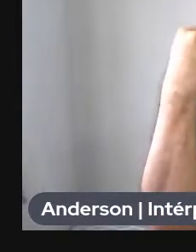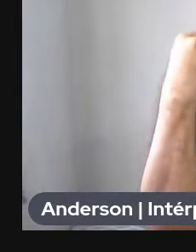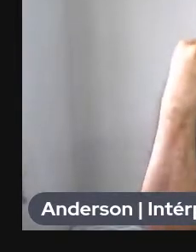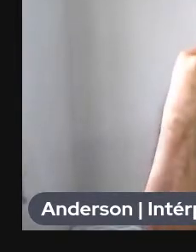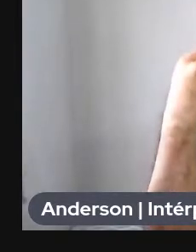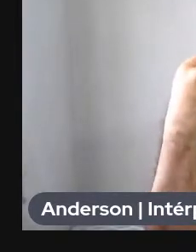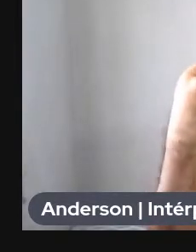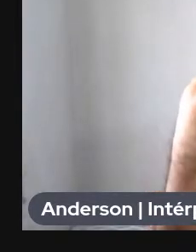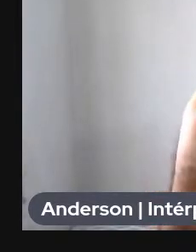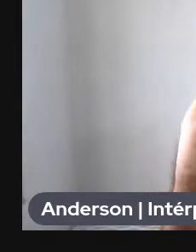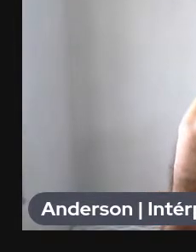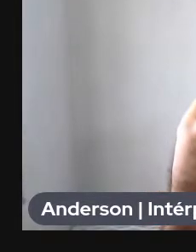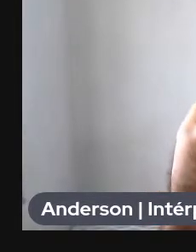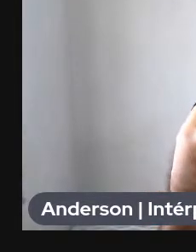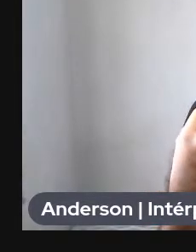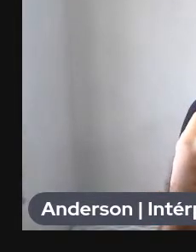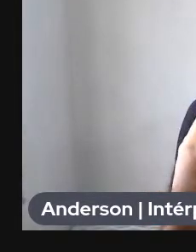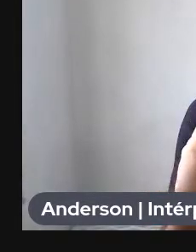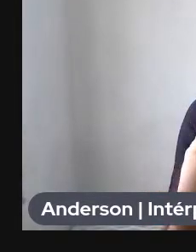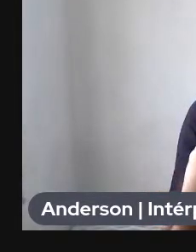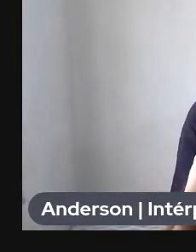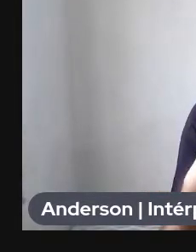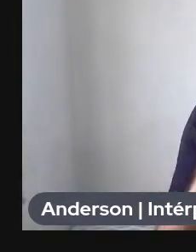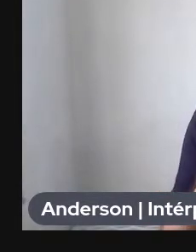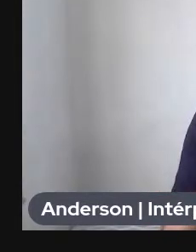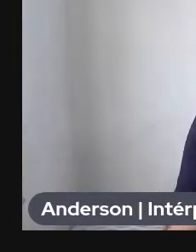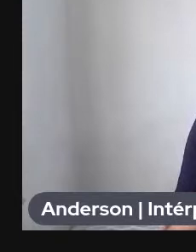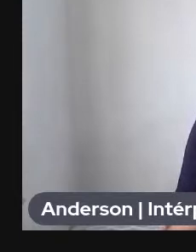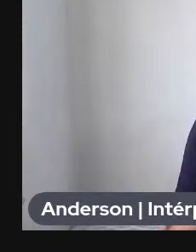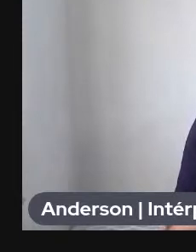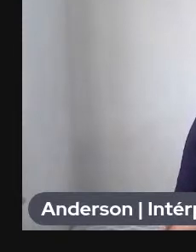I'm talking about